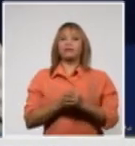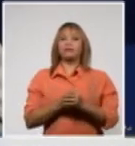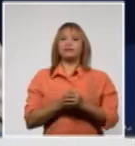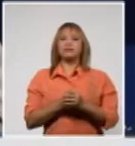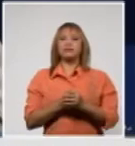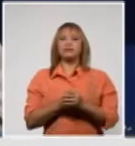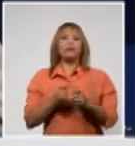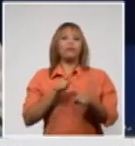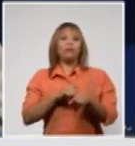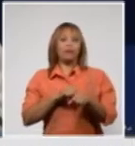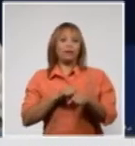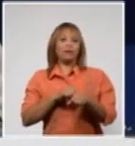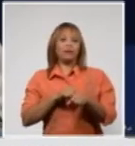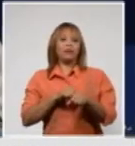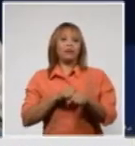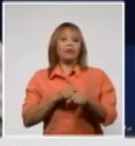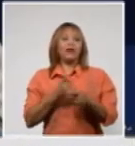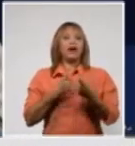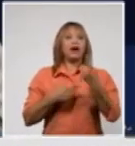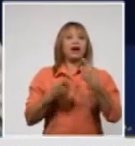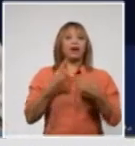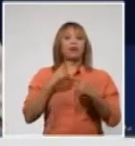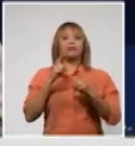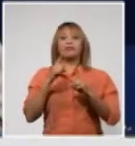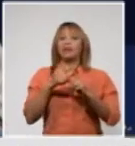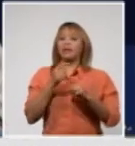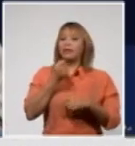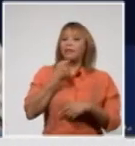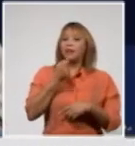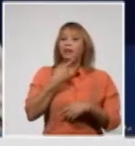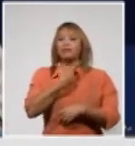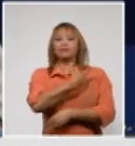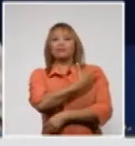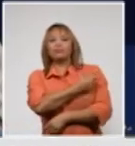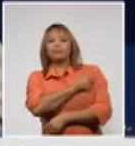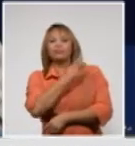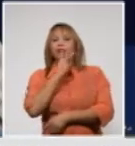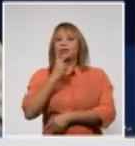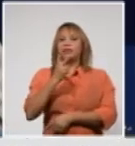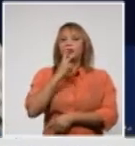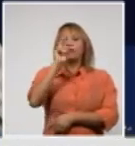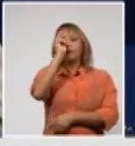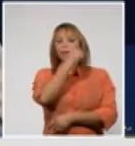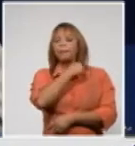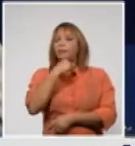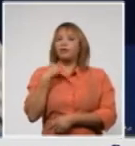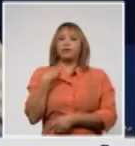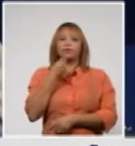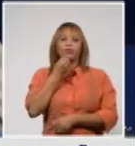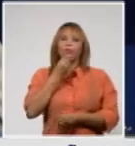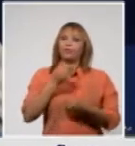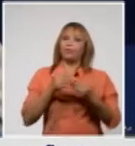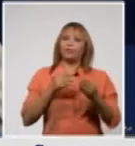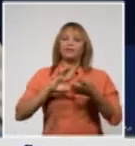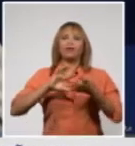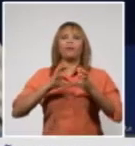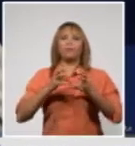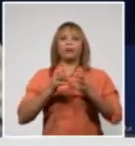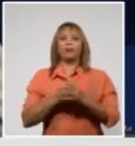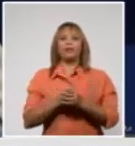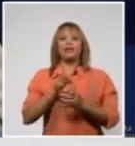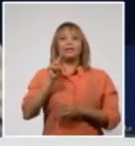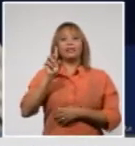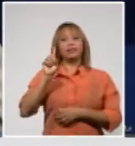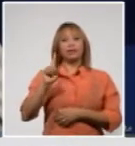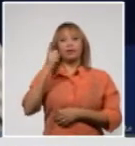Once again, we offer our condolences to his friends and family.